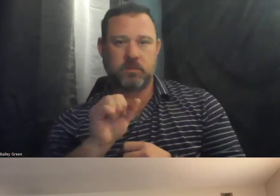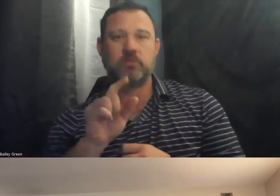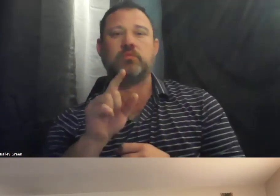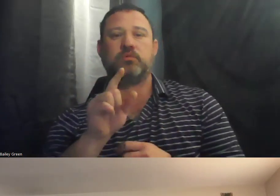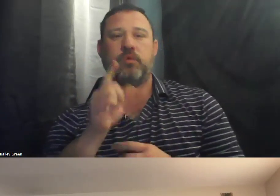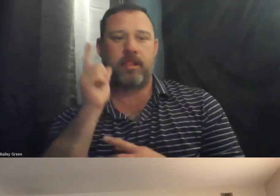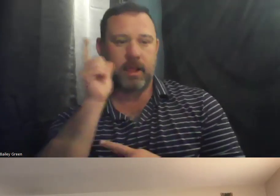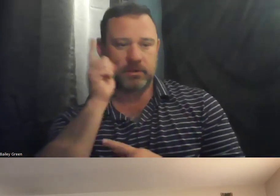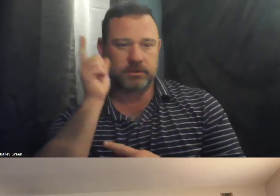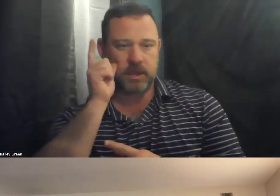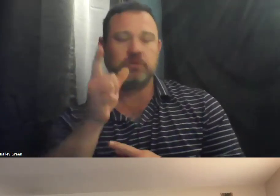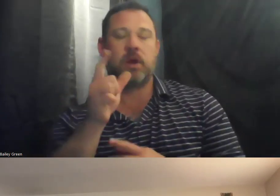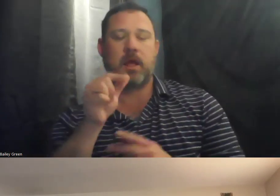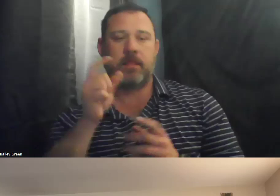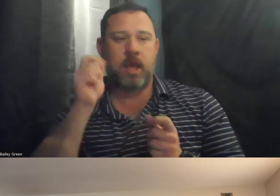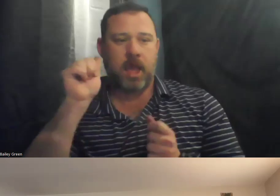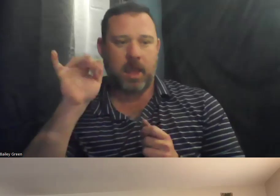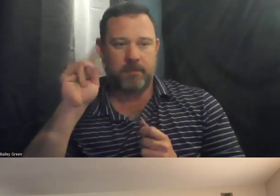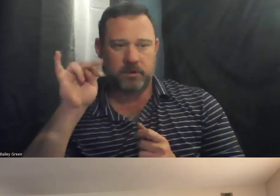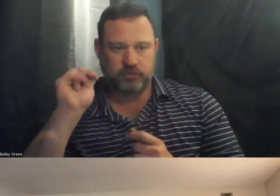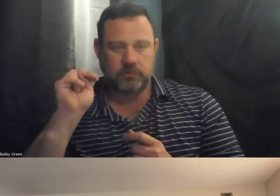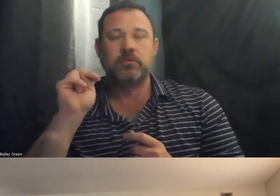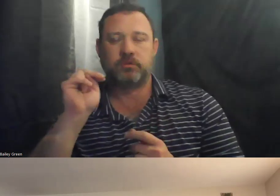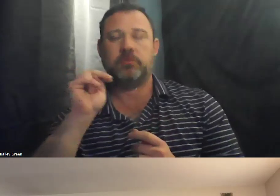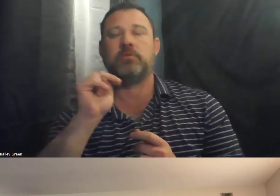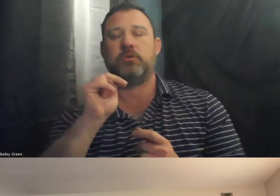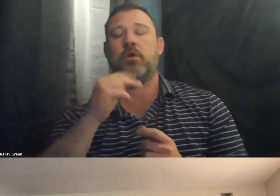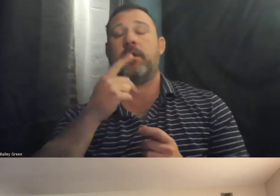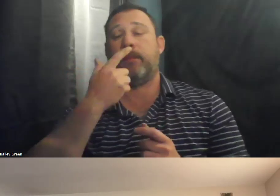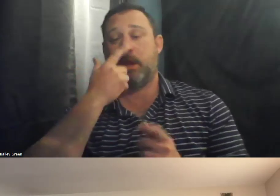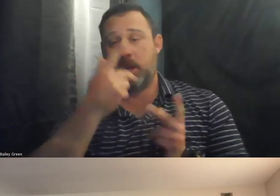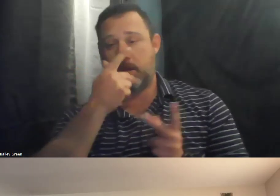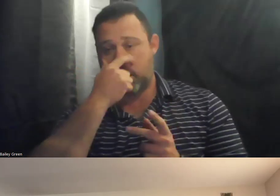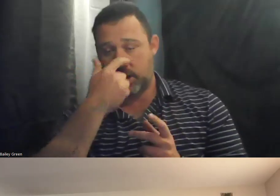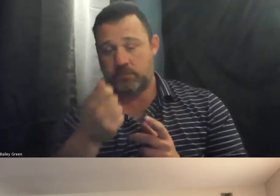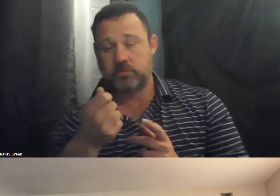the legislature and the administration. If people are interested in